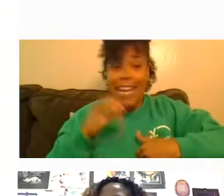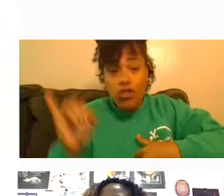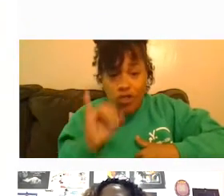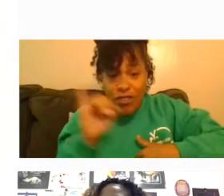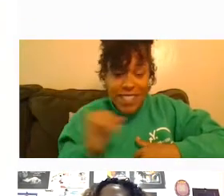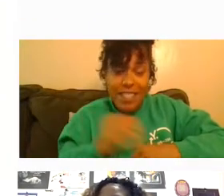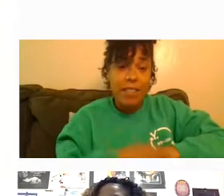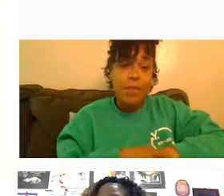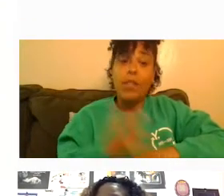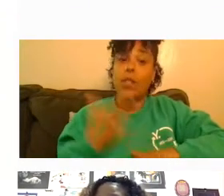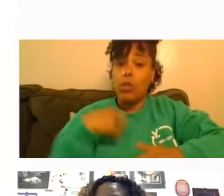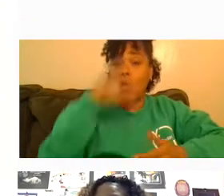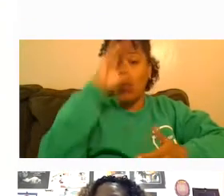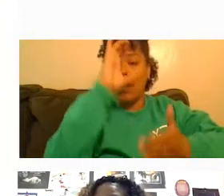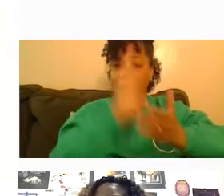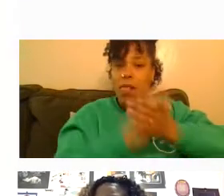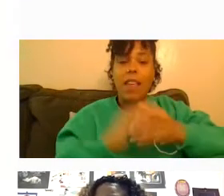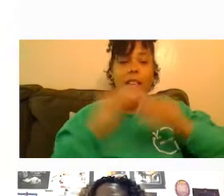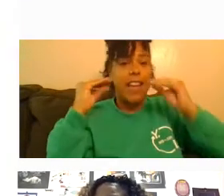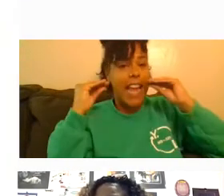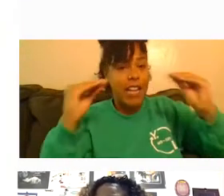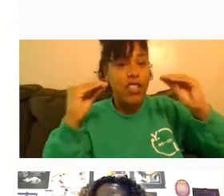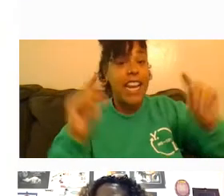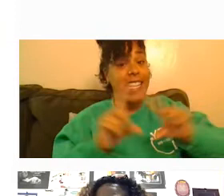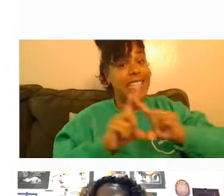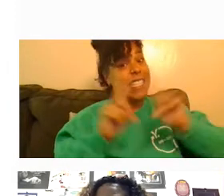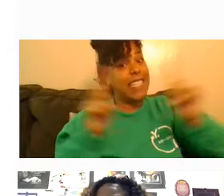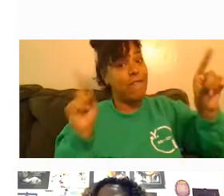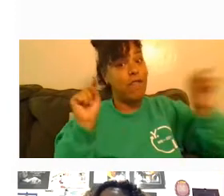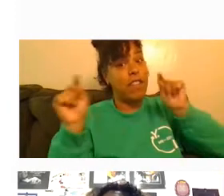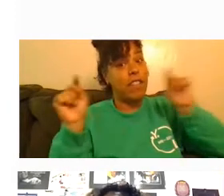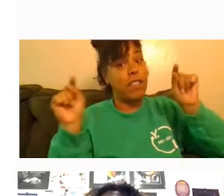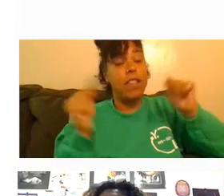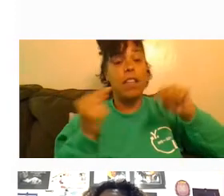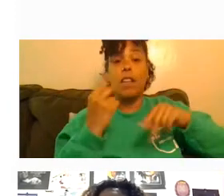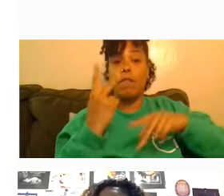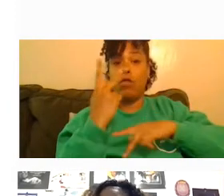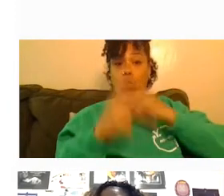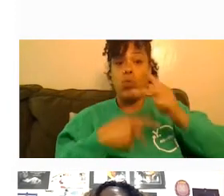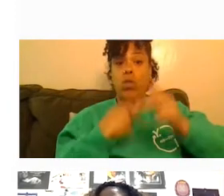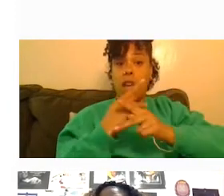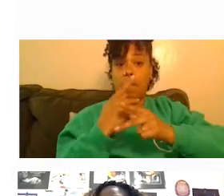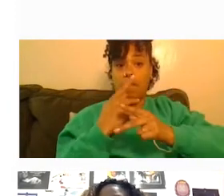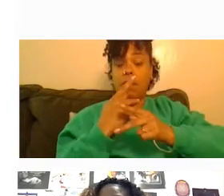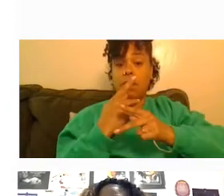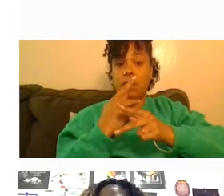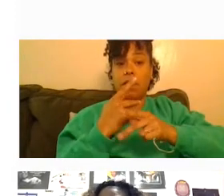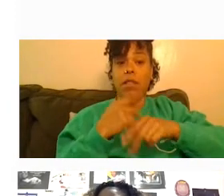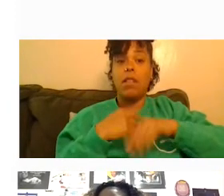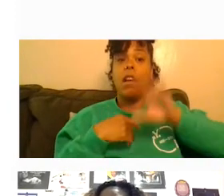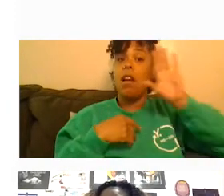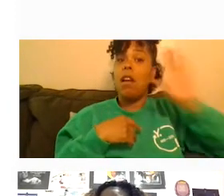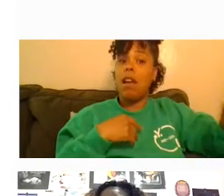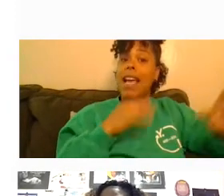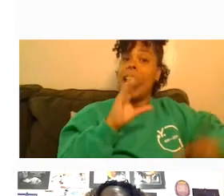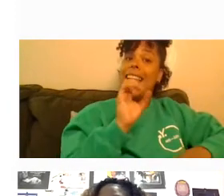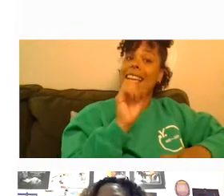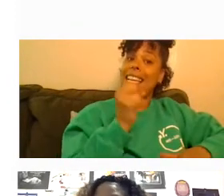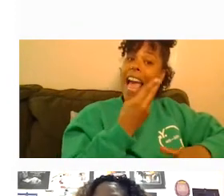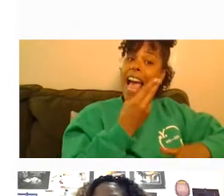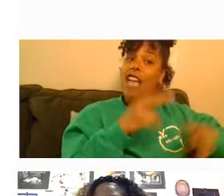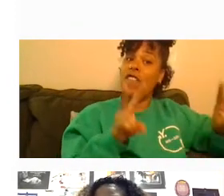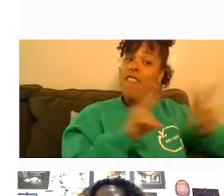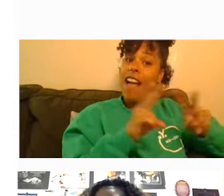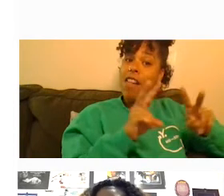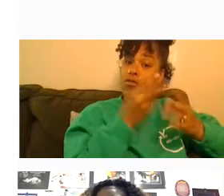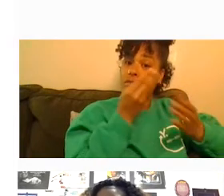in educating people on the difference between the two types, cash value versus term. See, cash value life insurance is what the